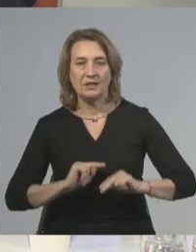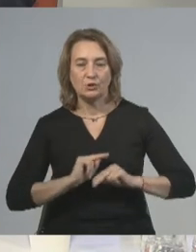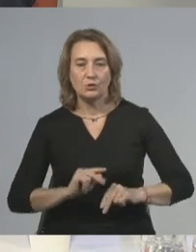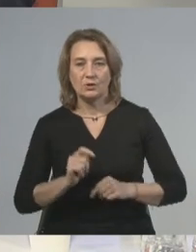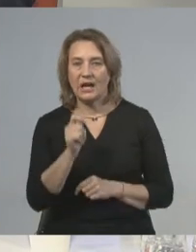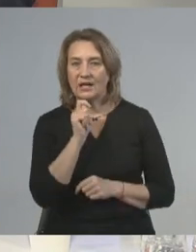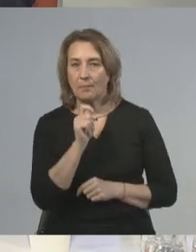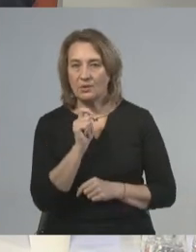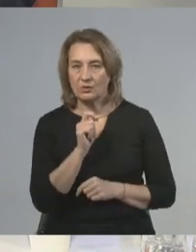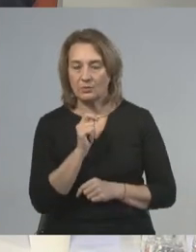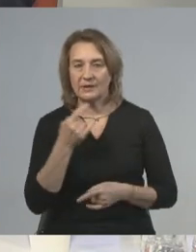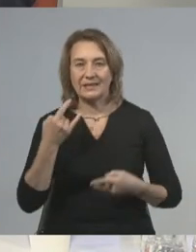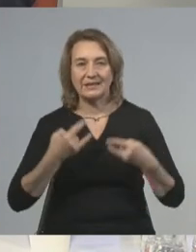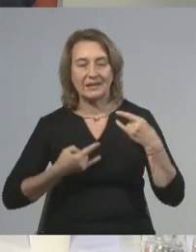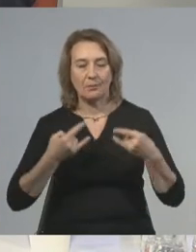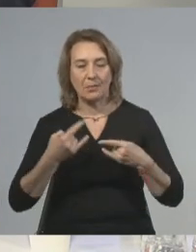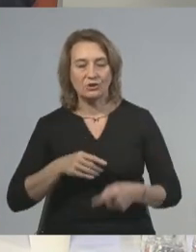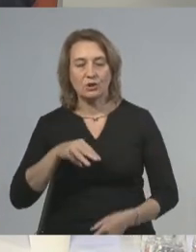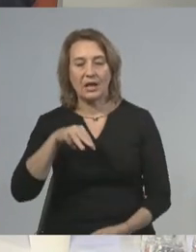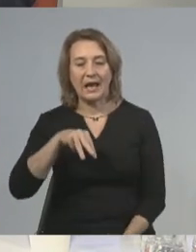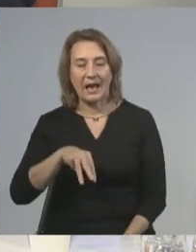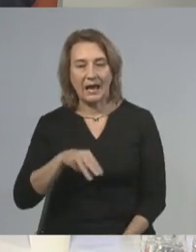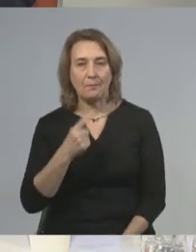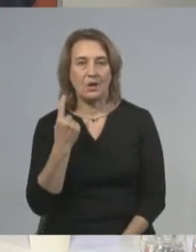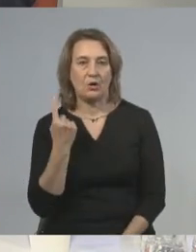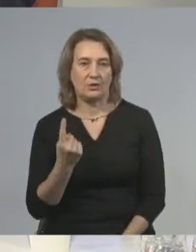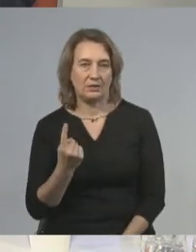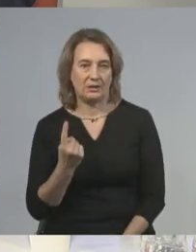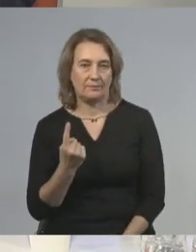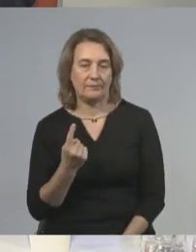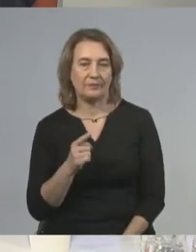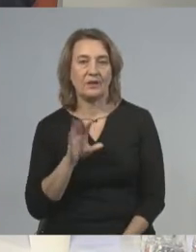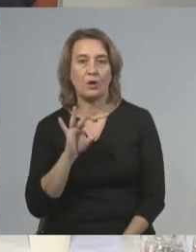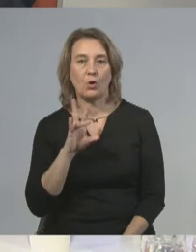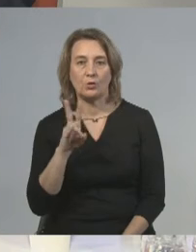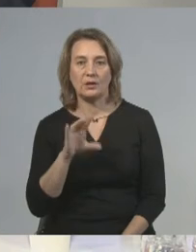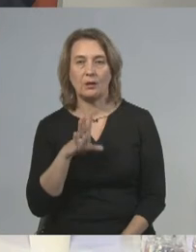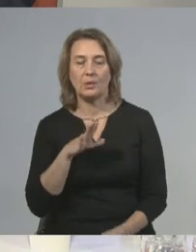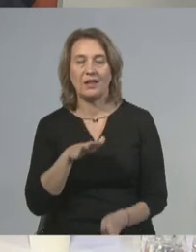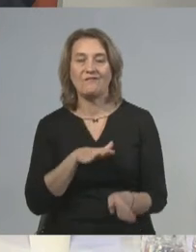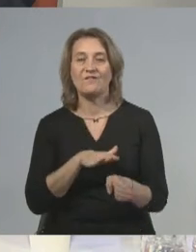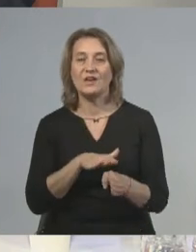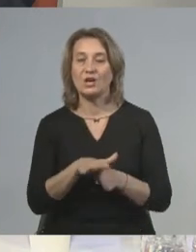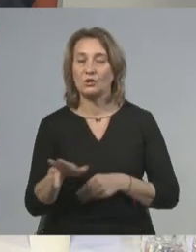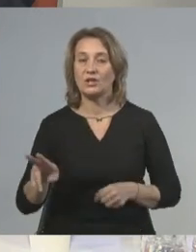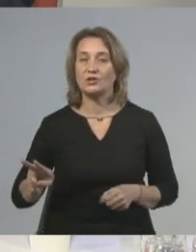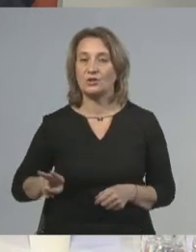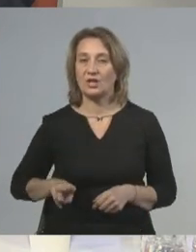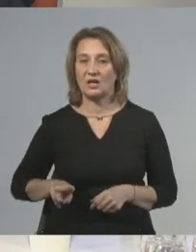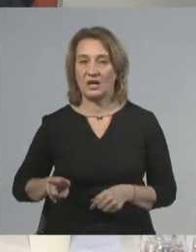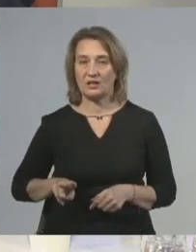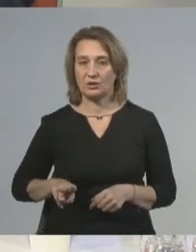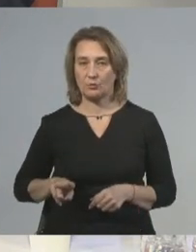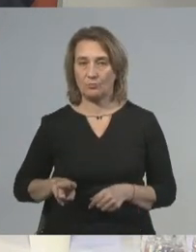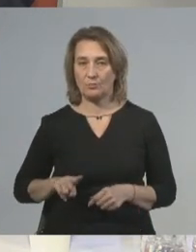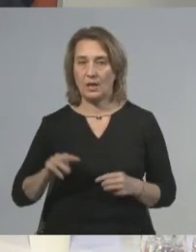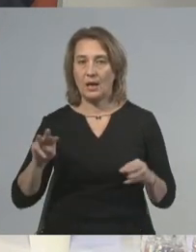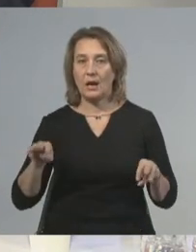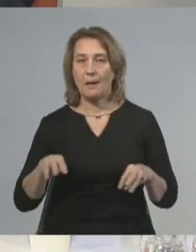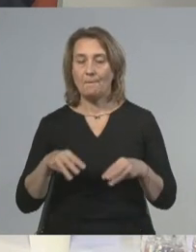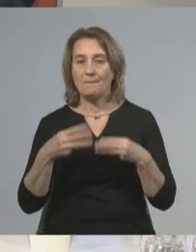she is the reporter at n1 which is the cnn affiliate and before that she was the executive